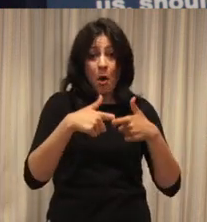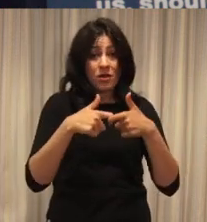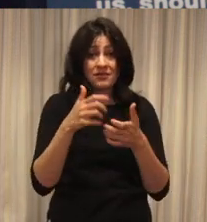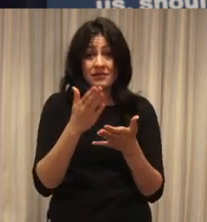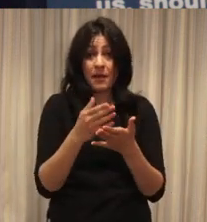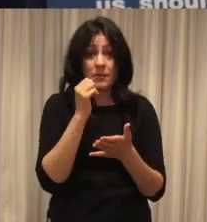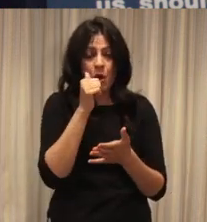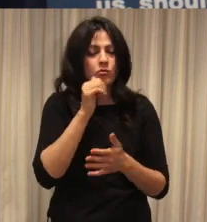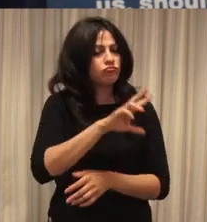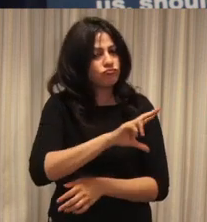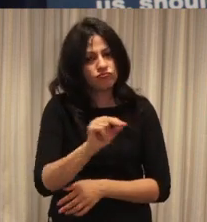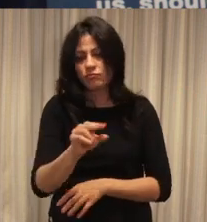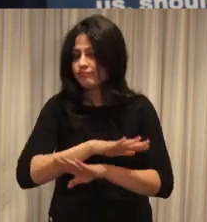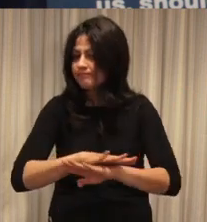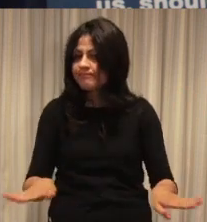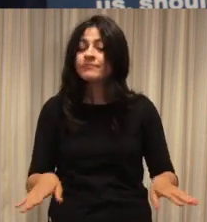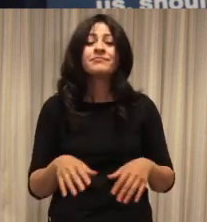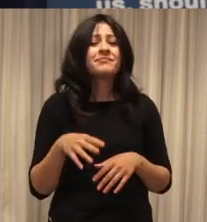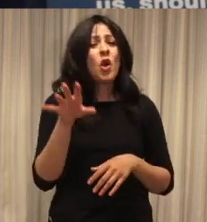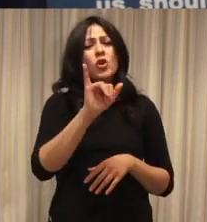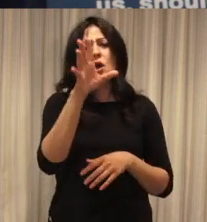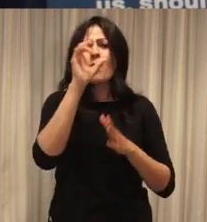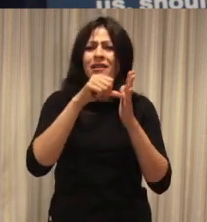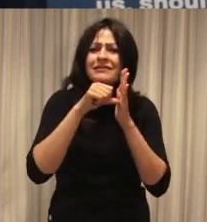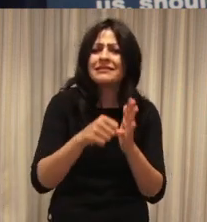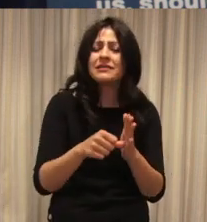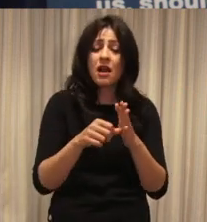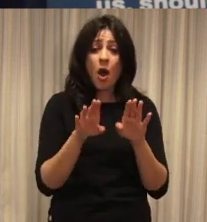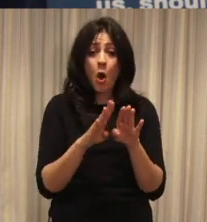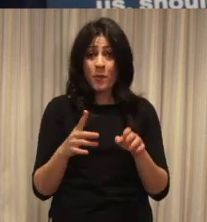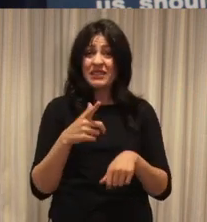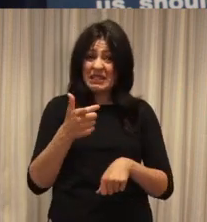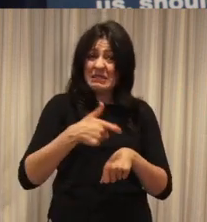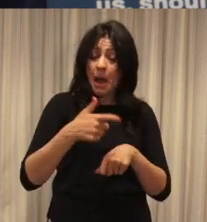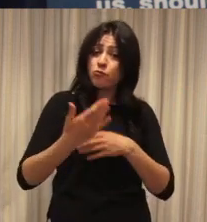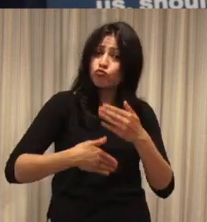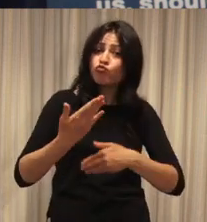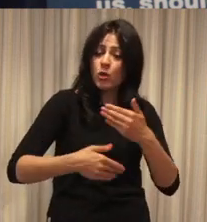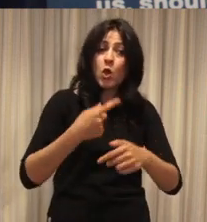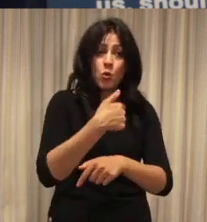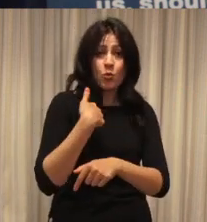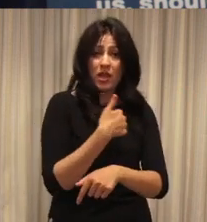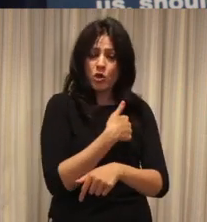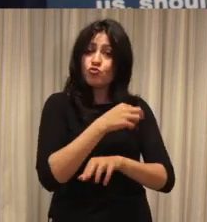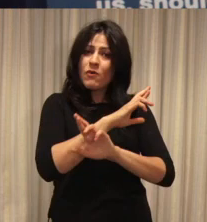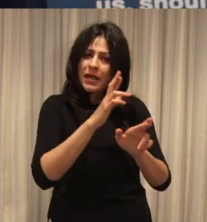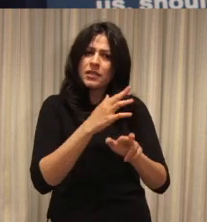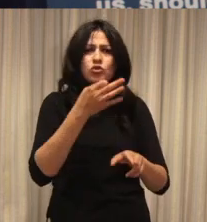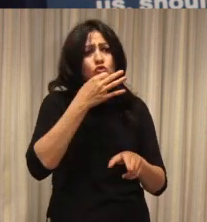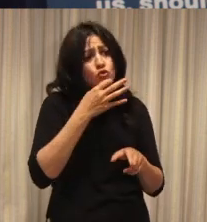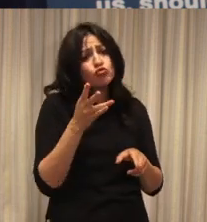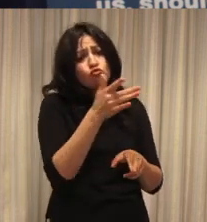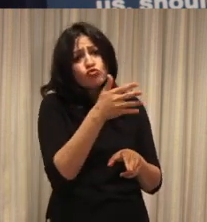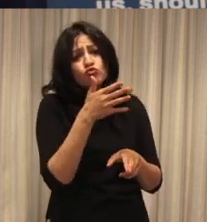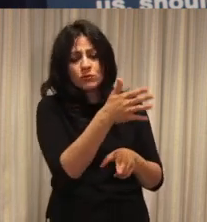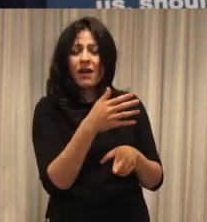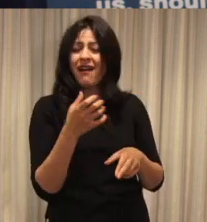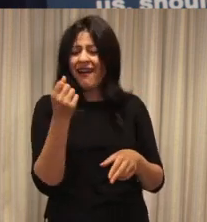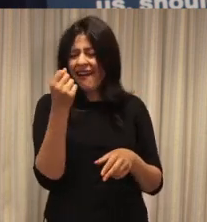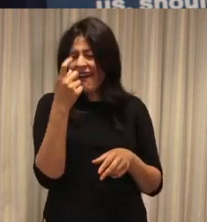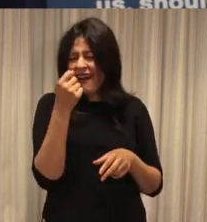I want to emphasize that even when we do reopen, whenever that comes in the coming days or weeks, we